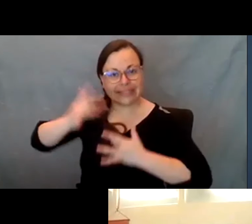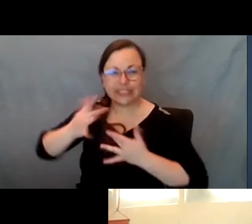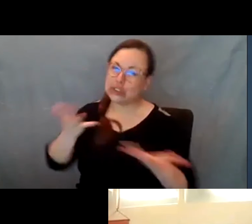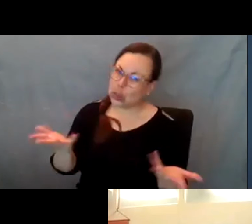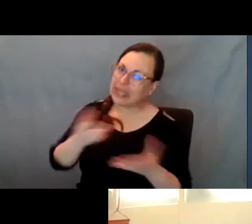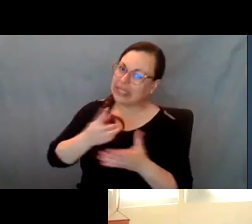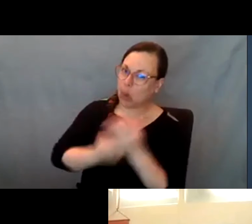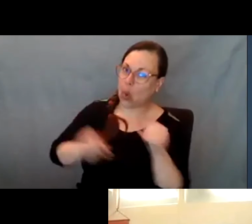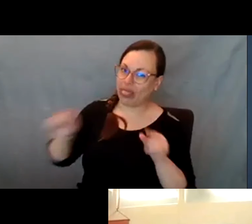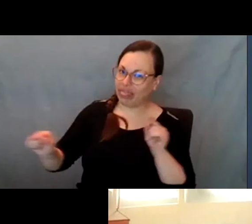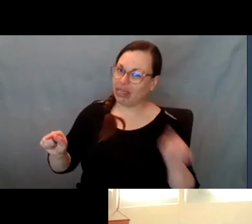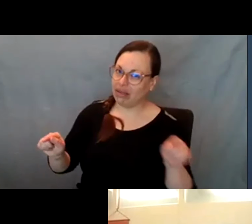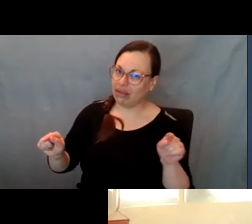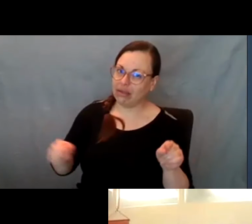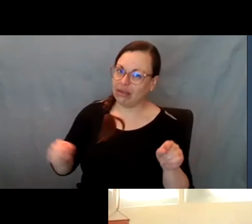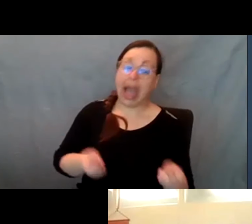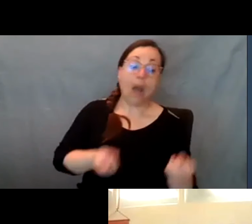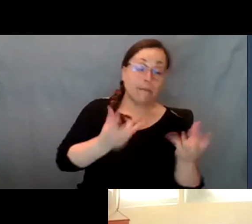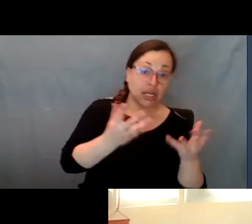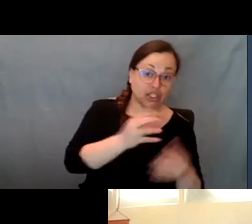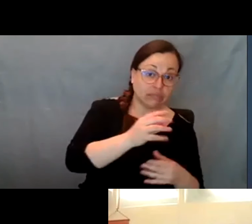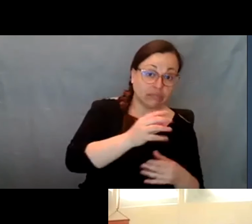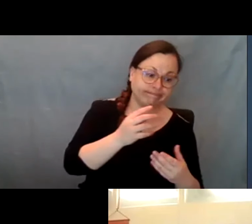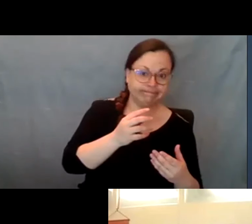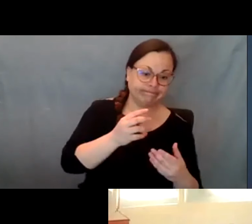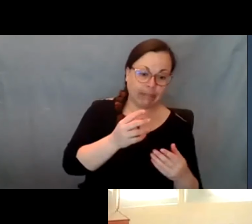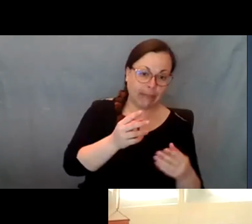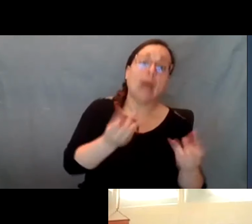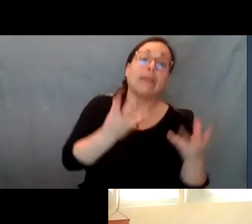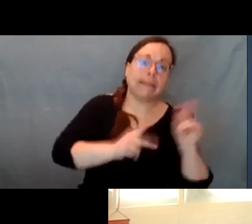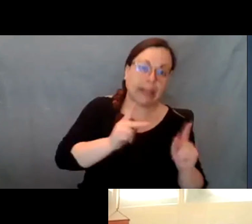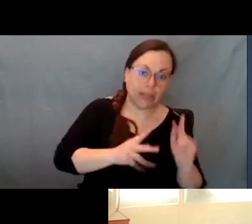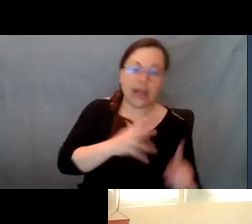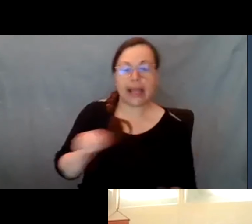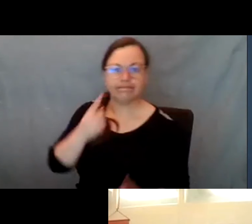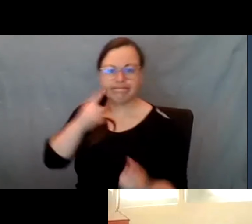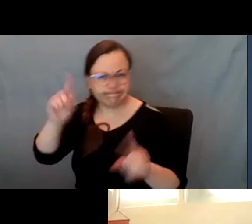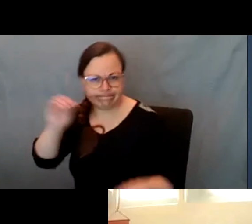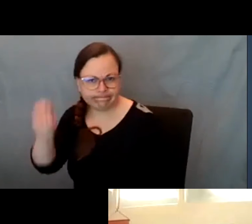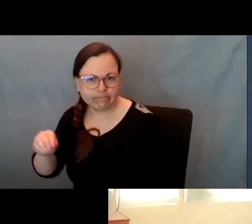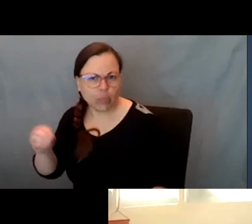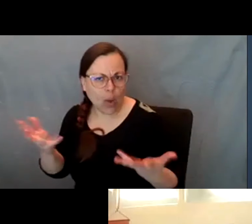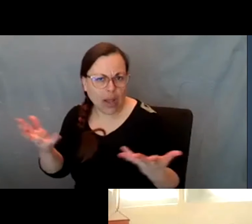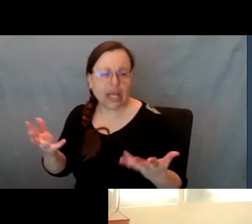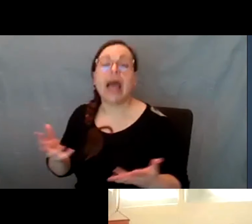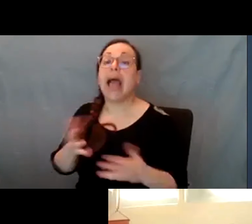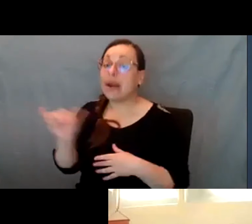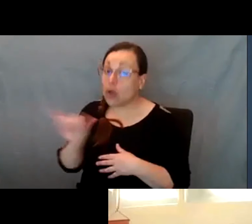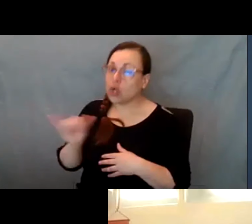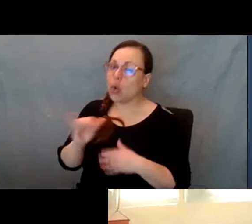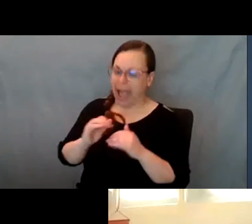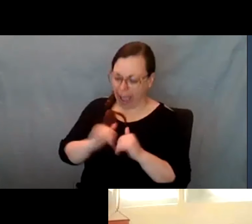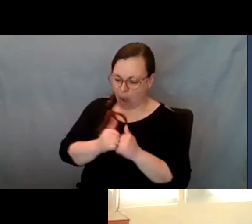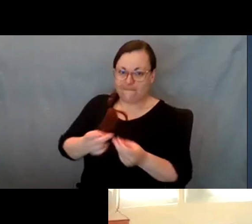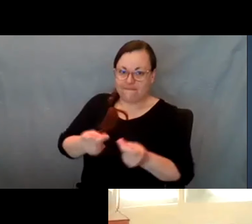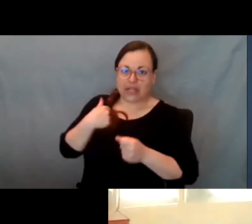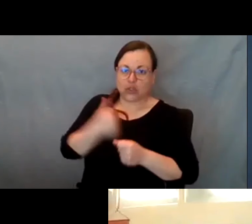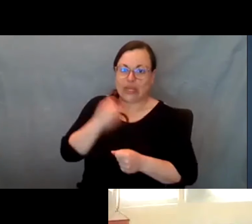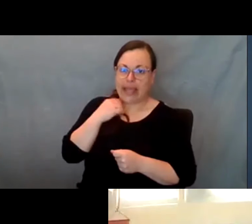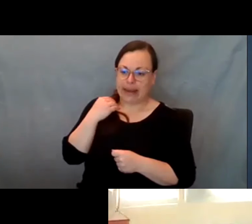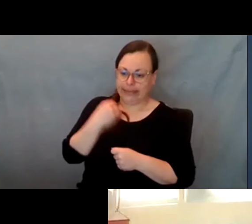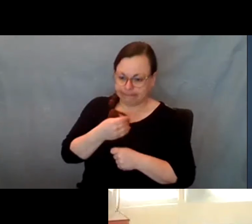of that. And the third element that is important is the speed at which we are able to roll out the vaccination. So if I